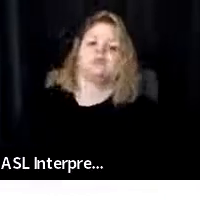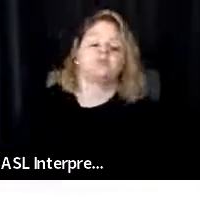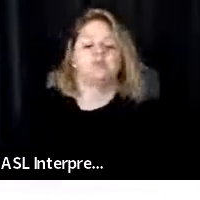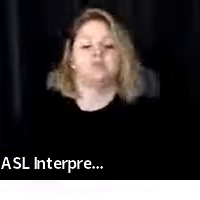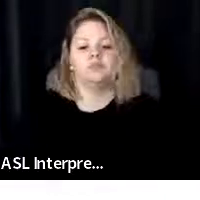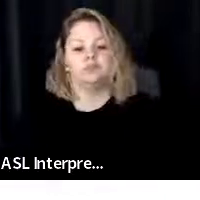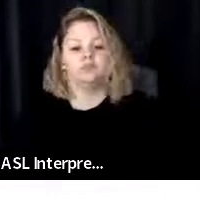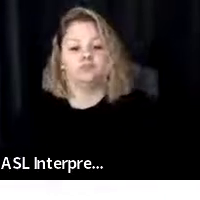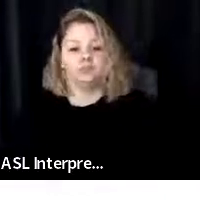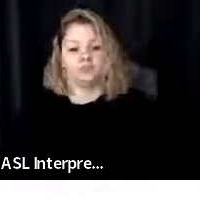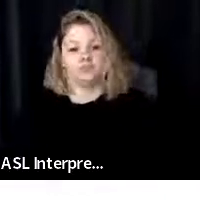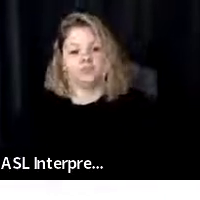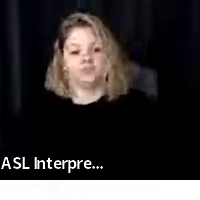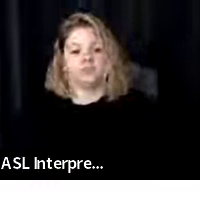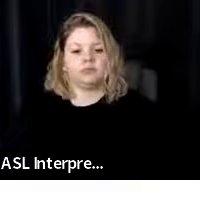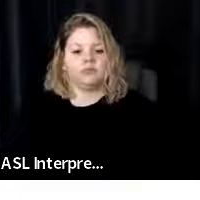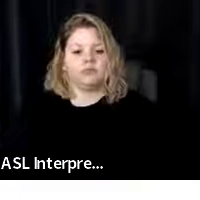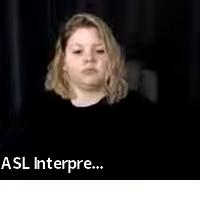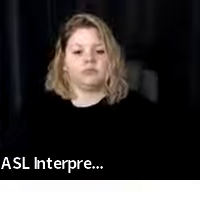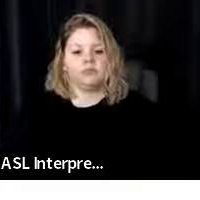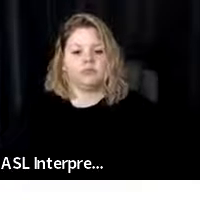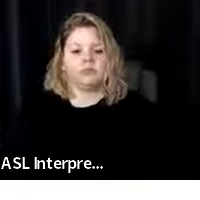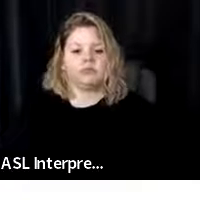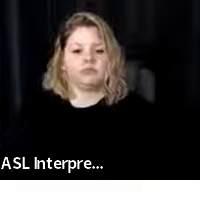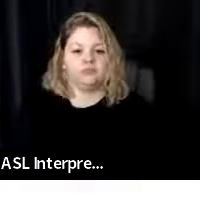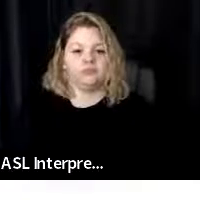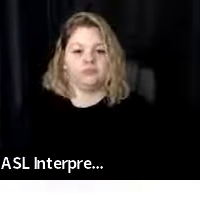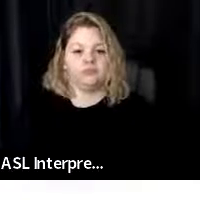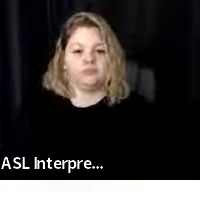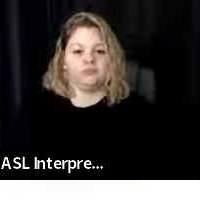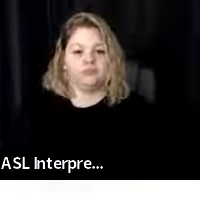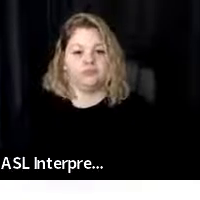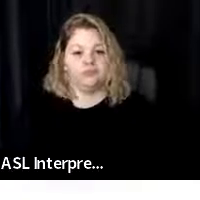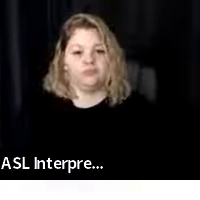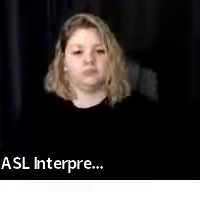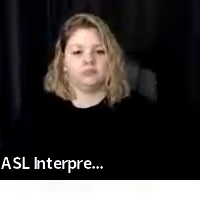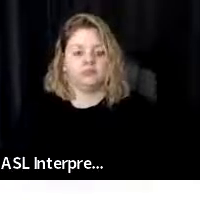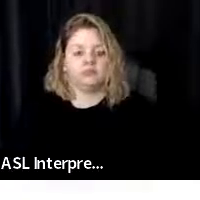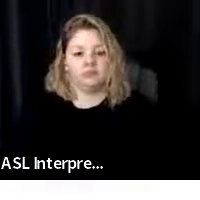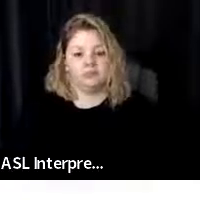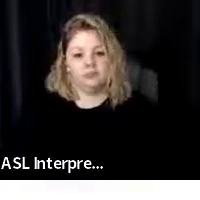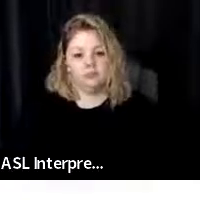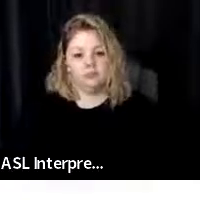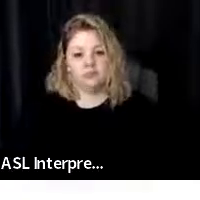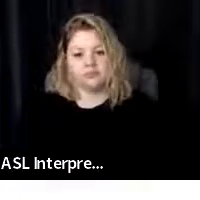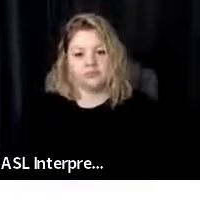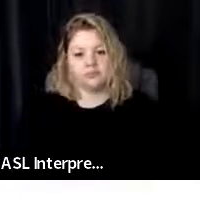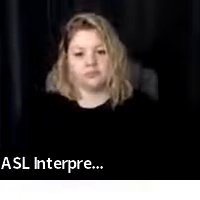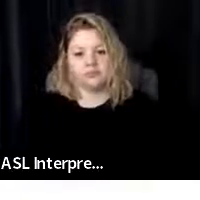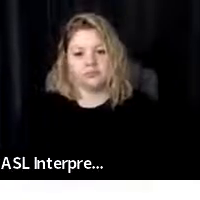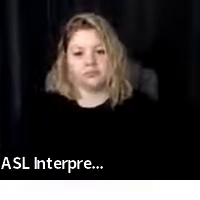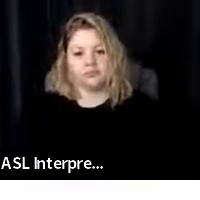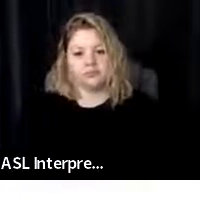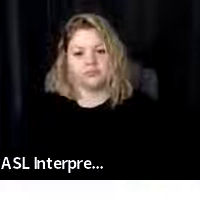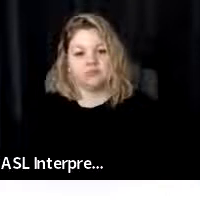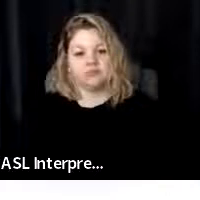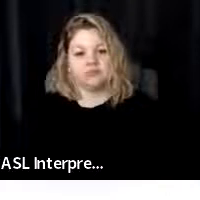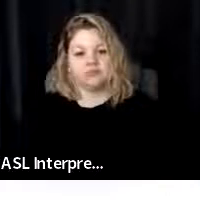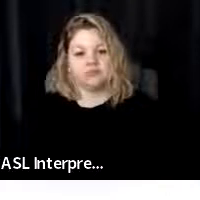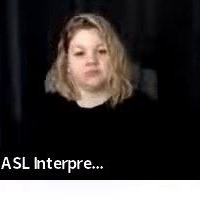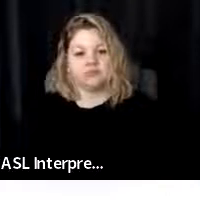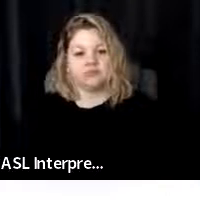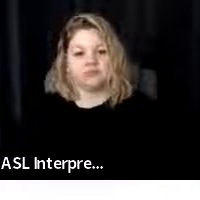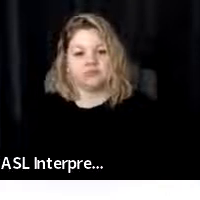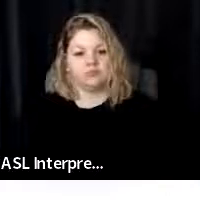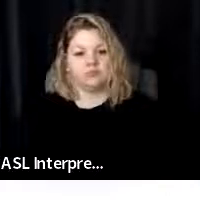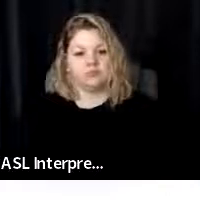pueda unirse al canal, por favor, vaya a la parte de abajo, la barra horizontal, y presione la tecla Interpretación